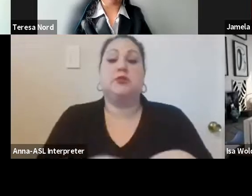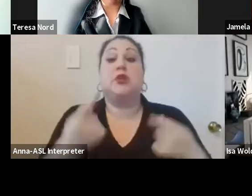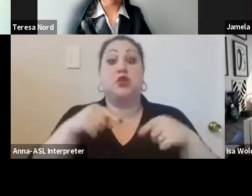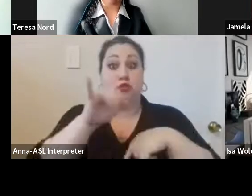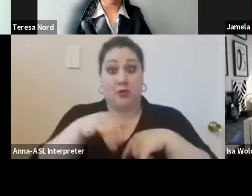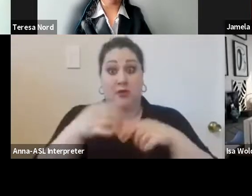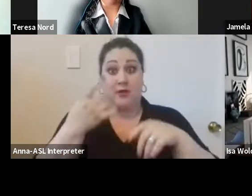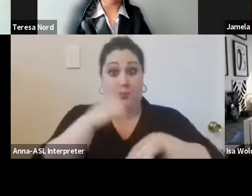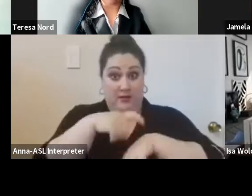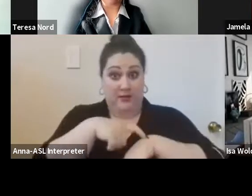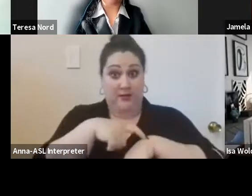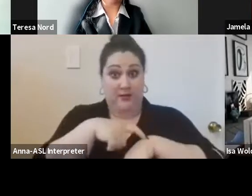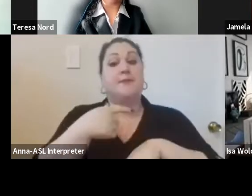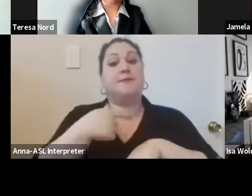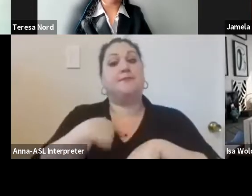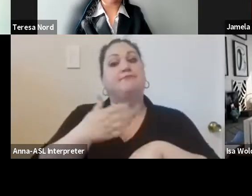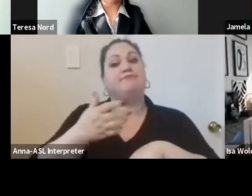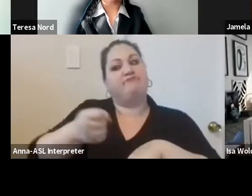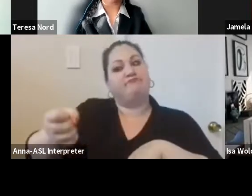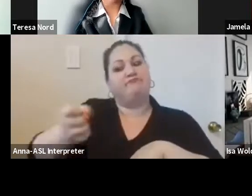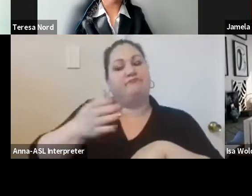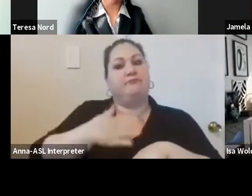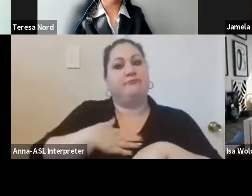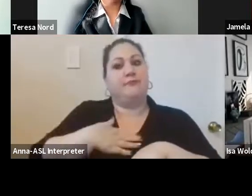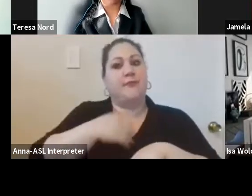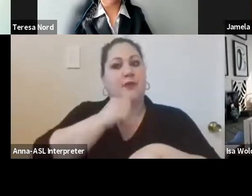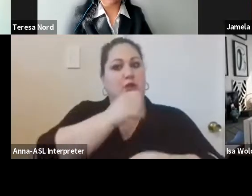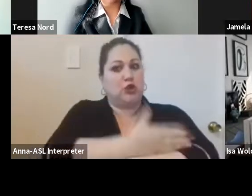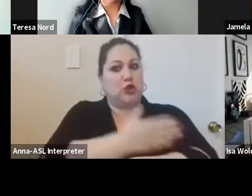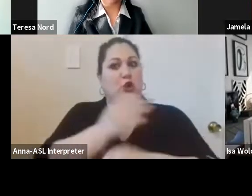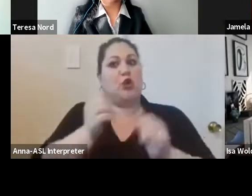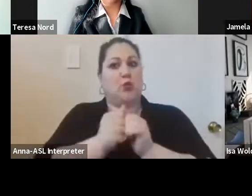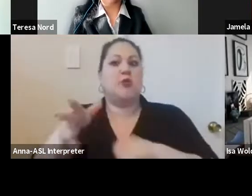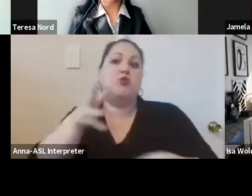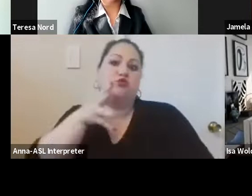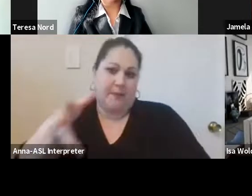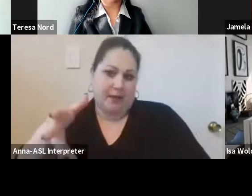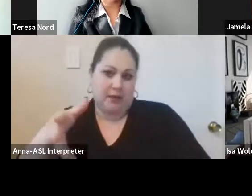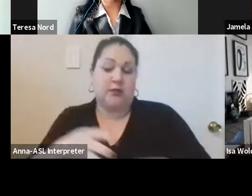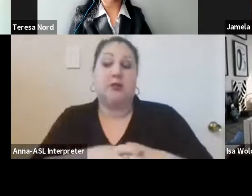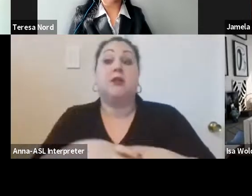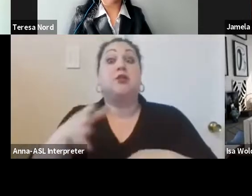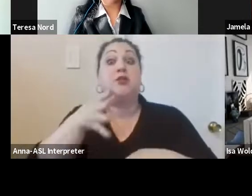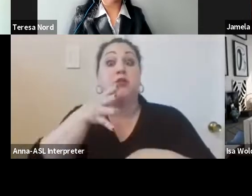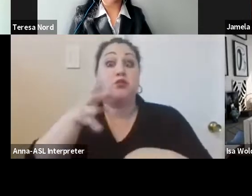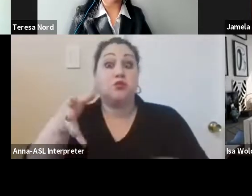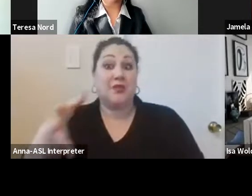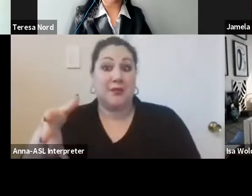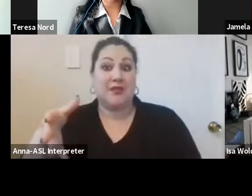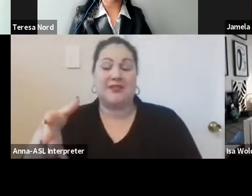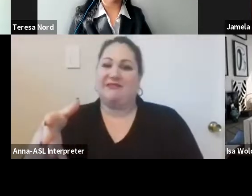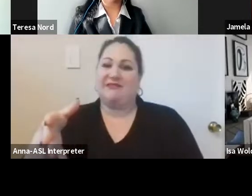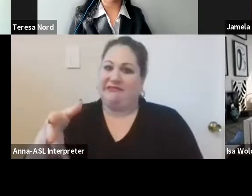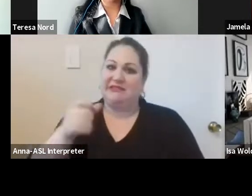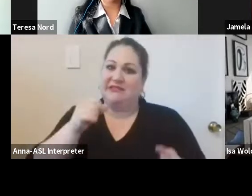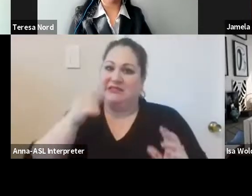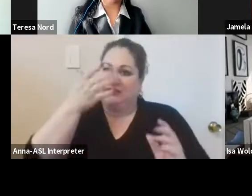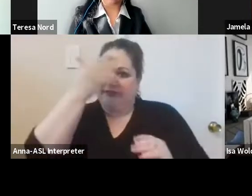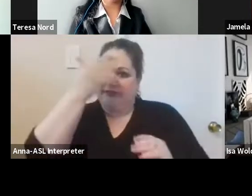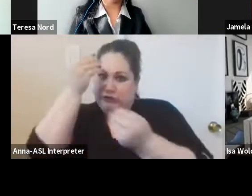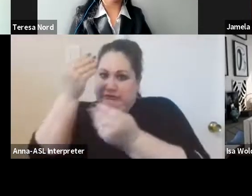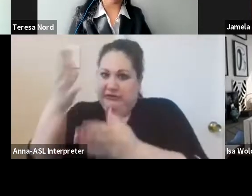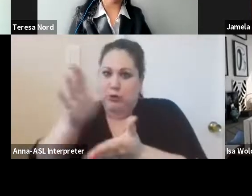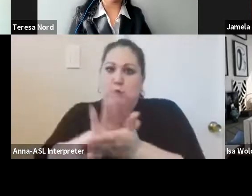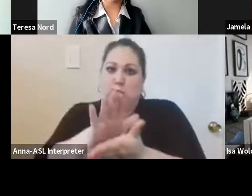daughter in the care of her grandmother. And unfortunately, her grandmother didn't contact the school to let them know what